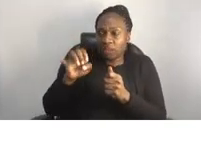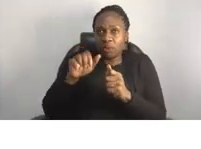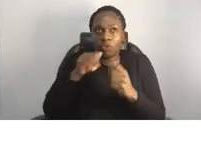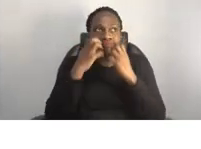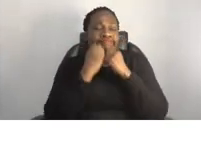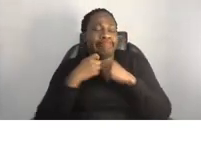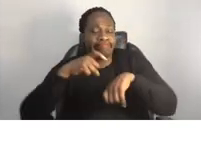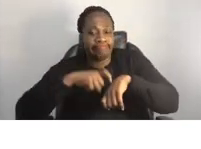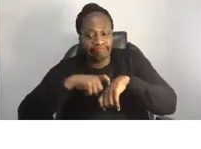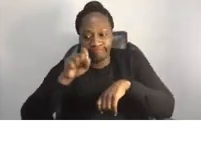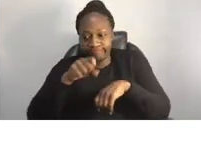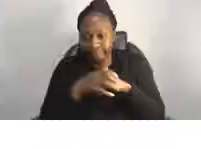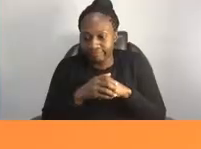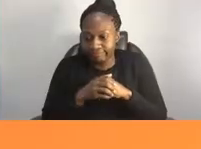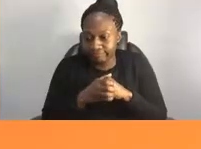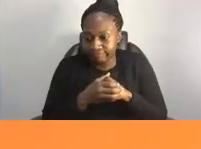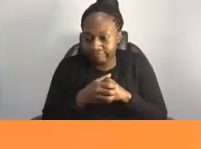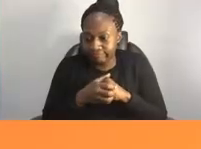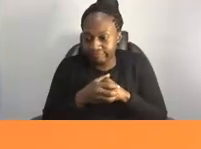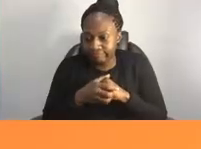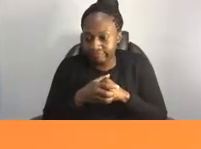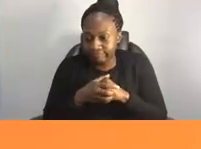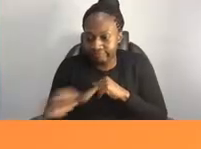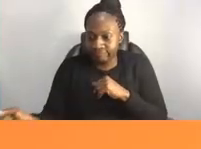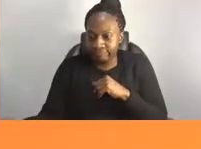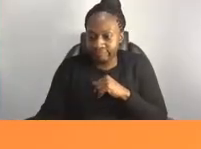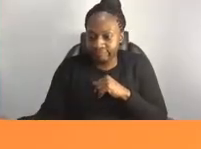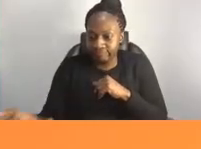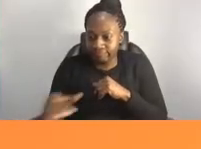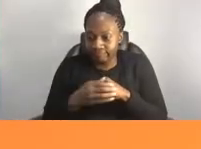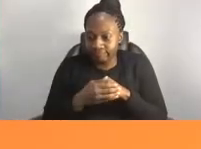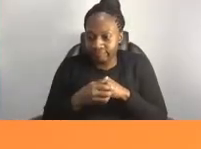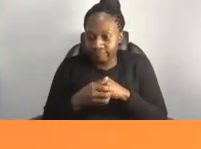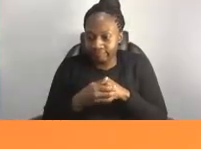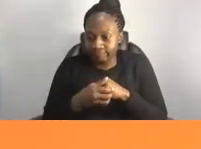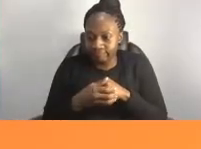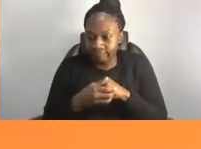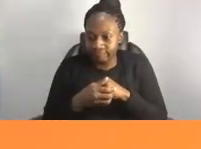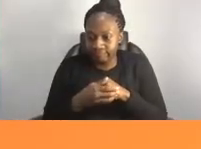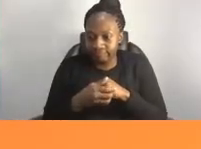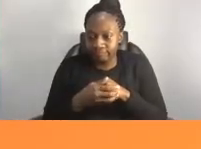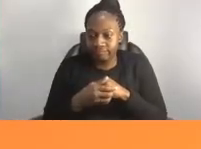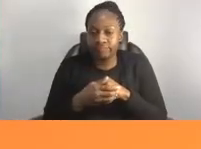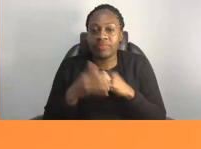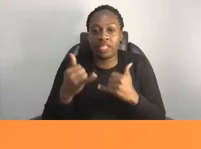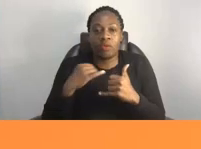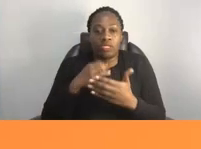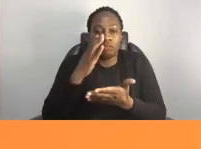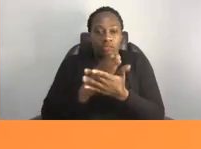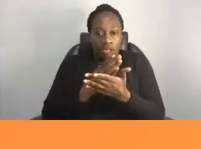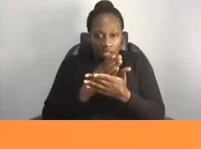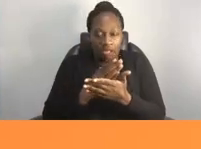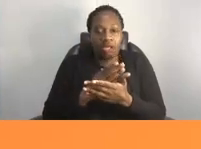valued that time. So now we're going to stop and pretend we're